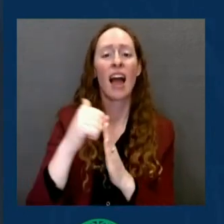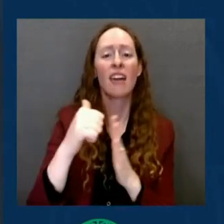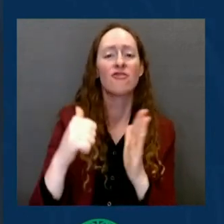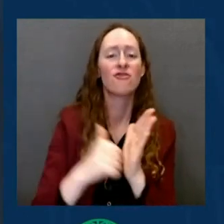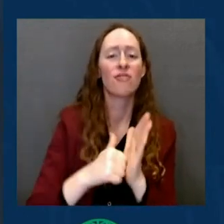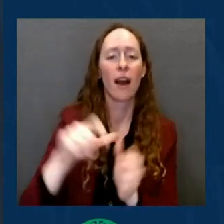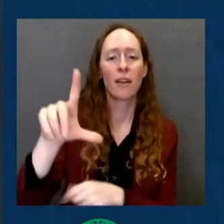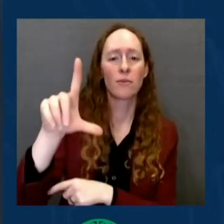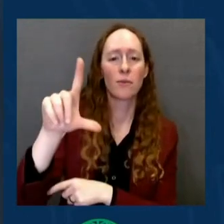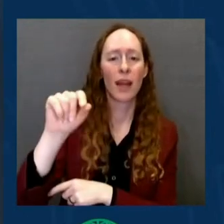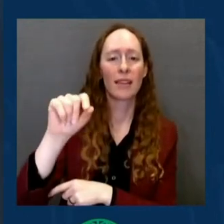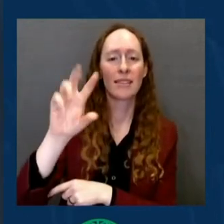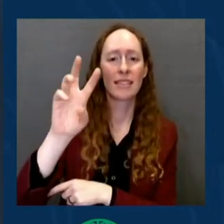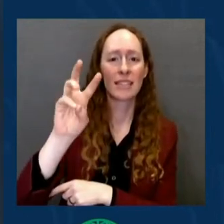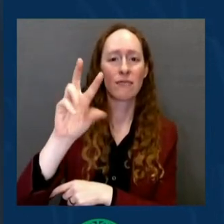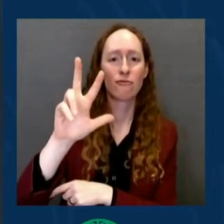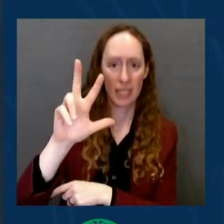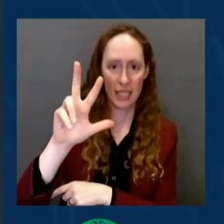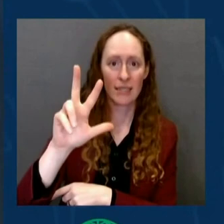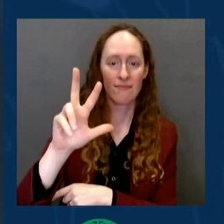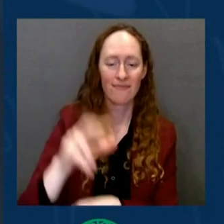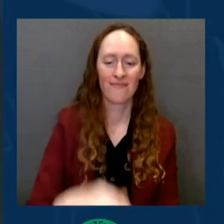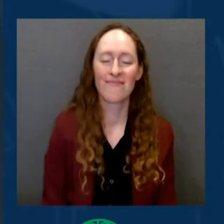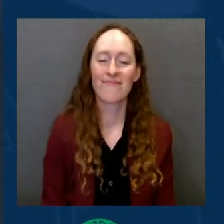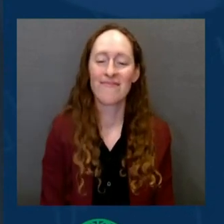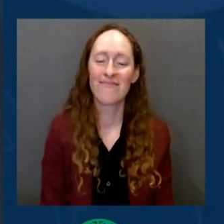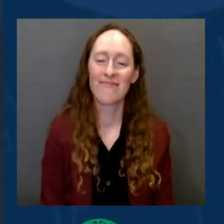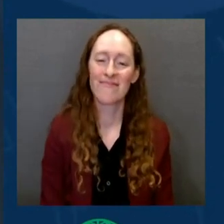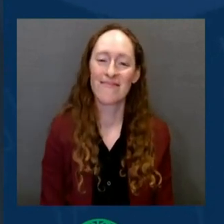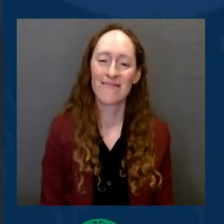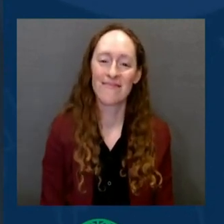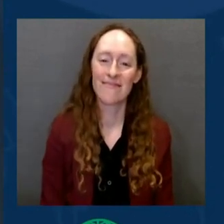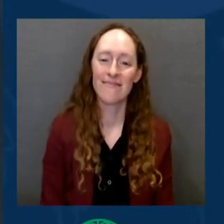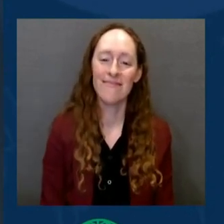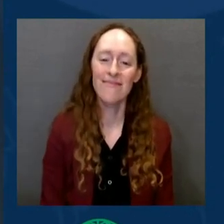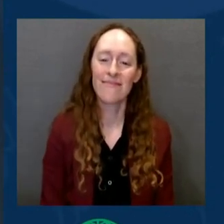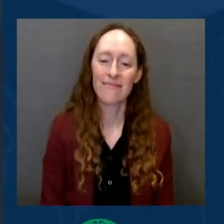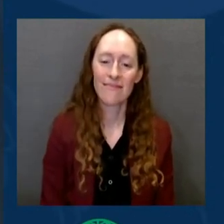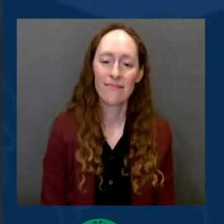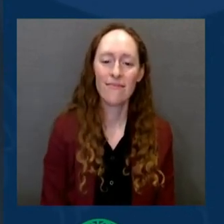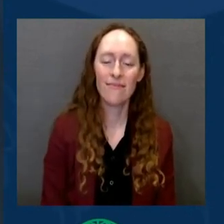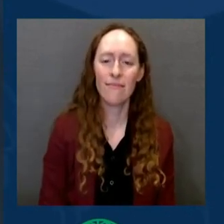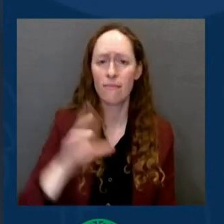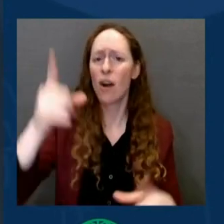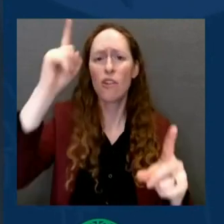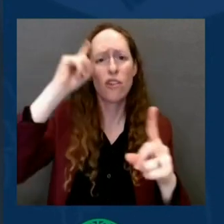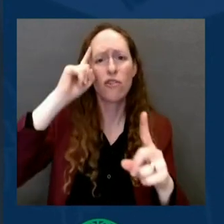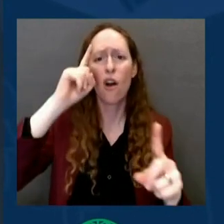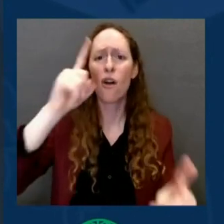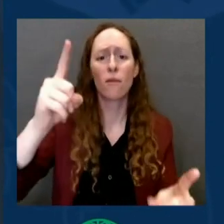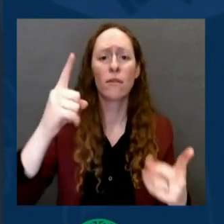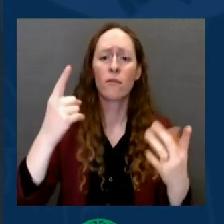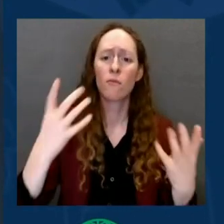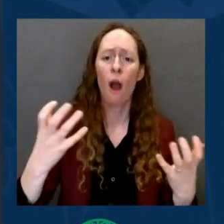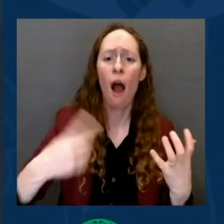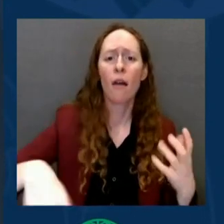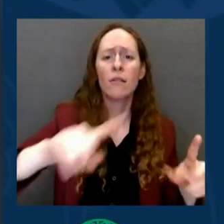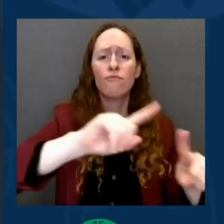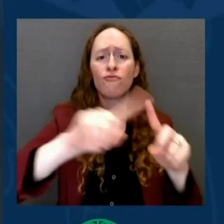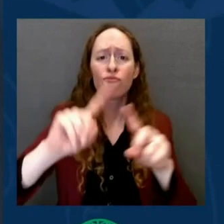peaceful Africa that is driven by the African people, centered in inclusive and sustainable